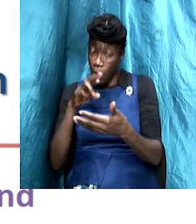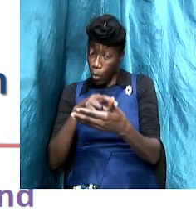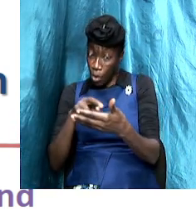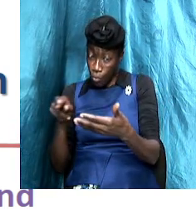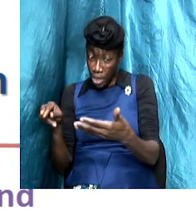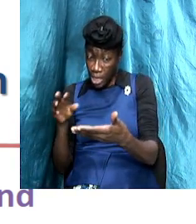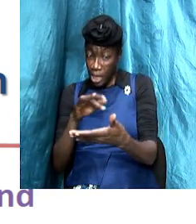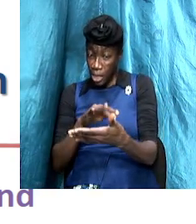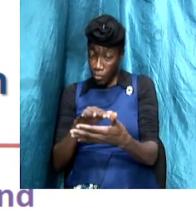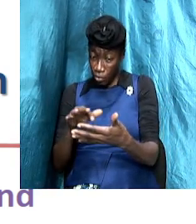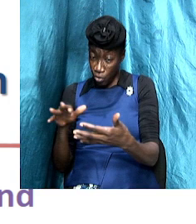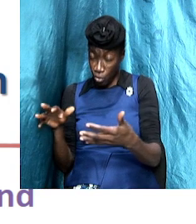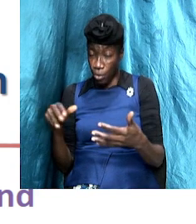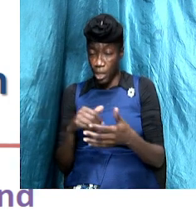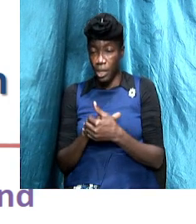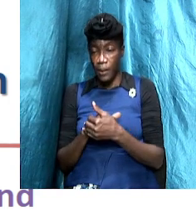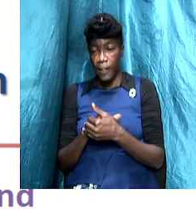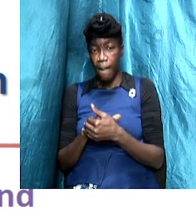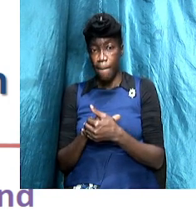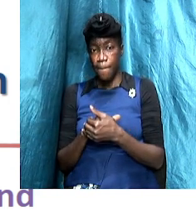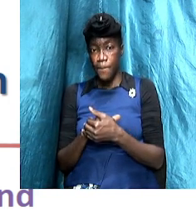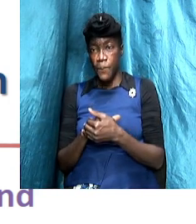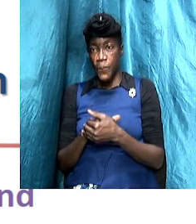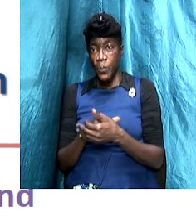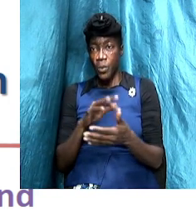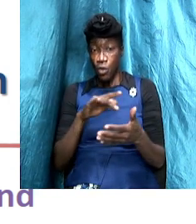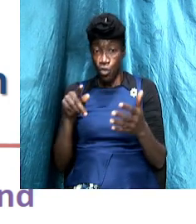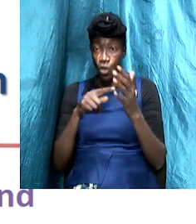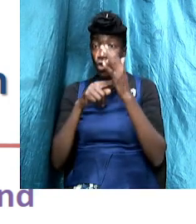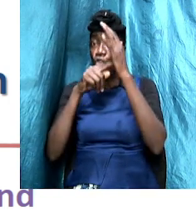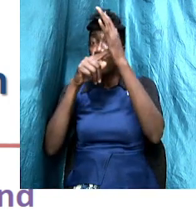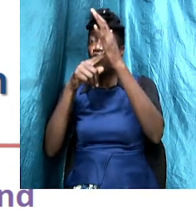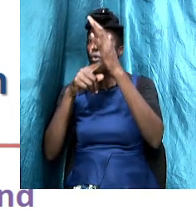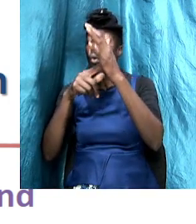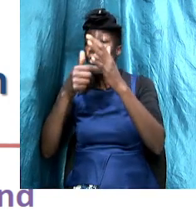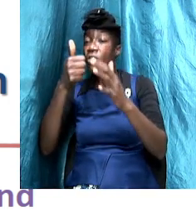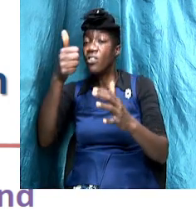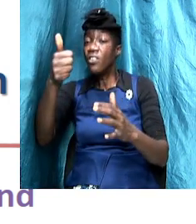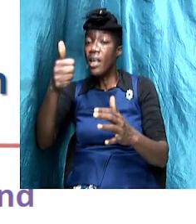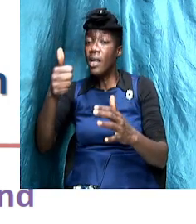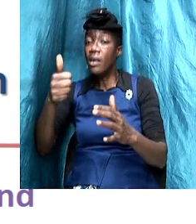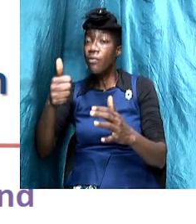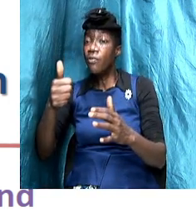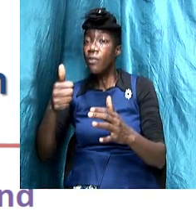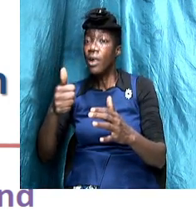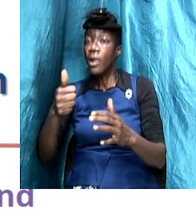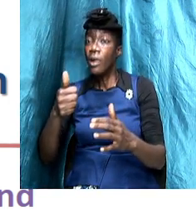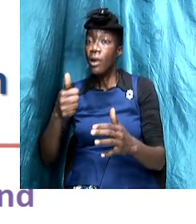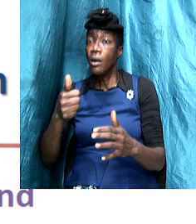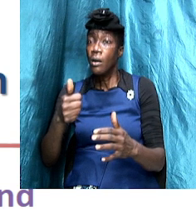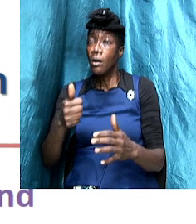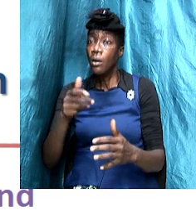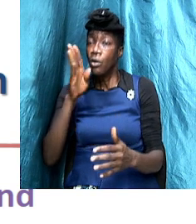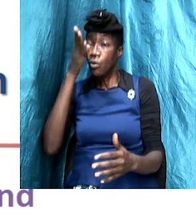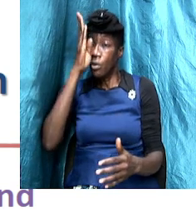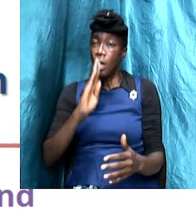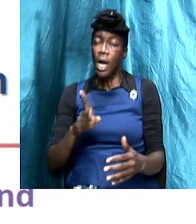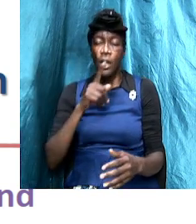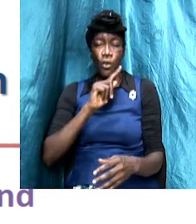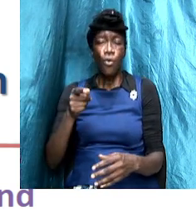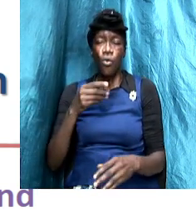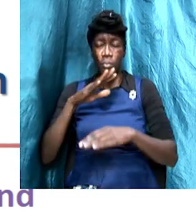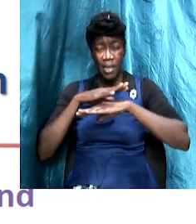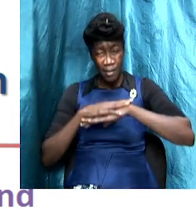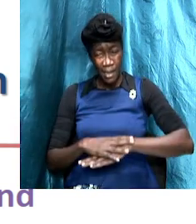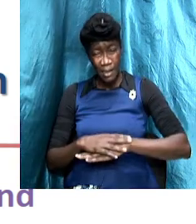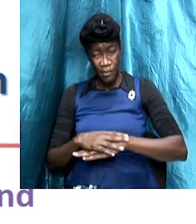it. We study, as the Bible said in Timothy, to show ourselves approved unto God. Don't be satisfied with just being fed on